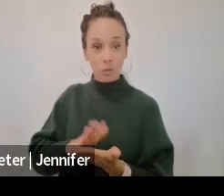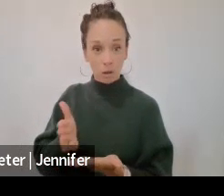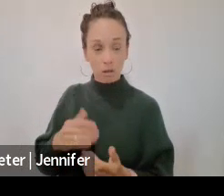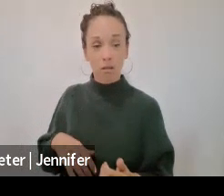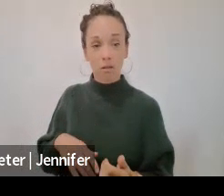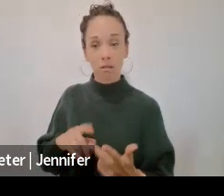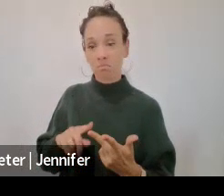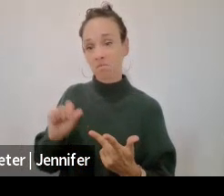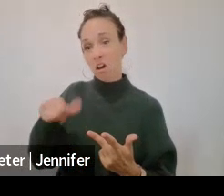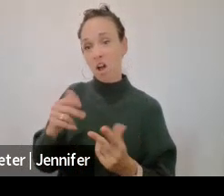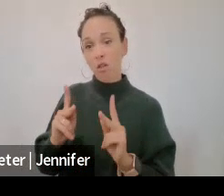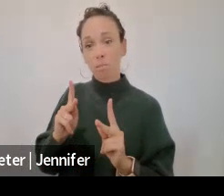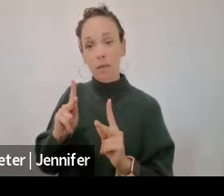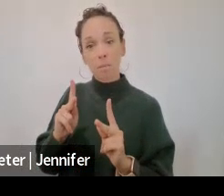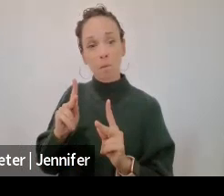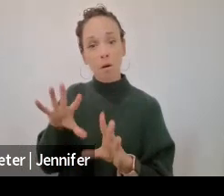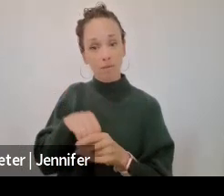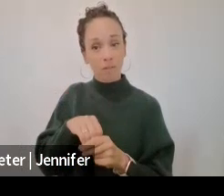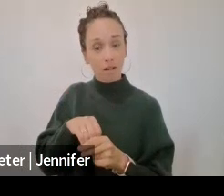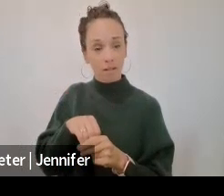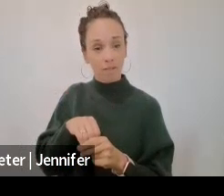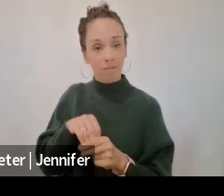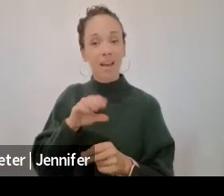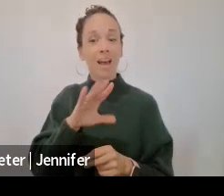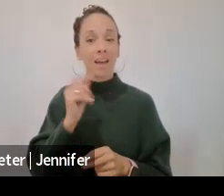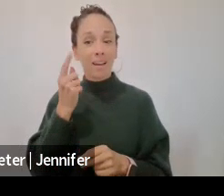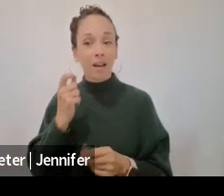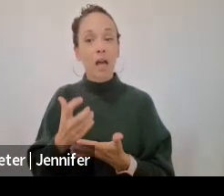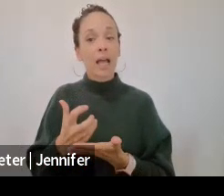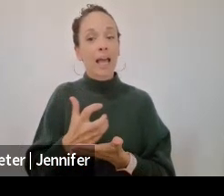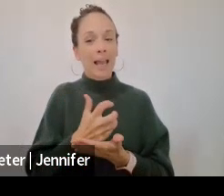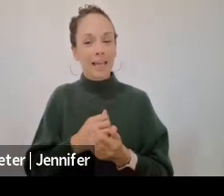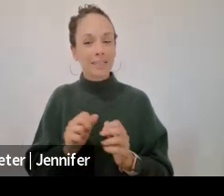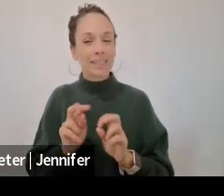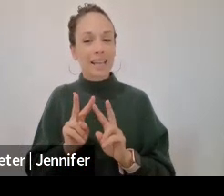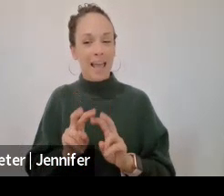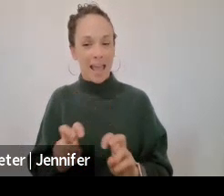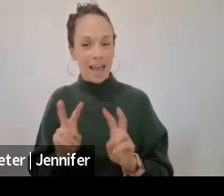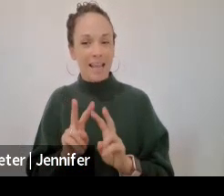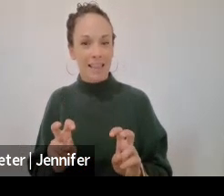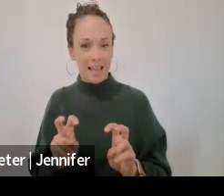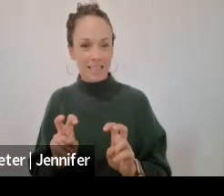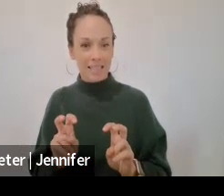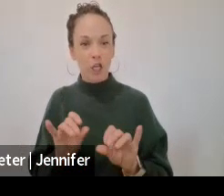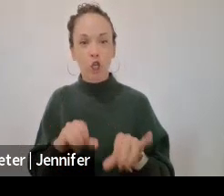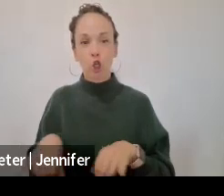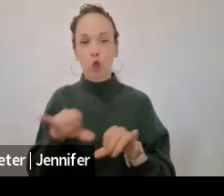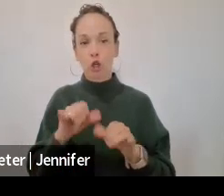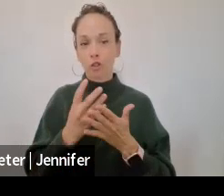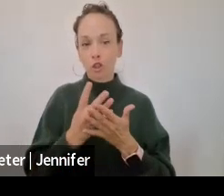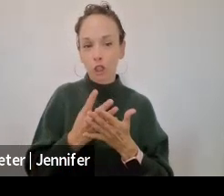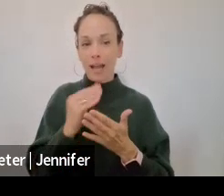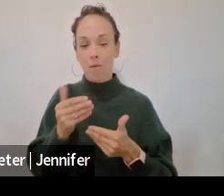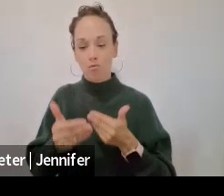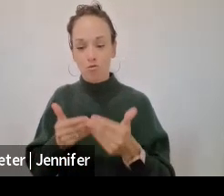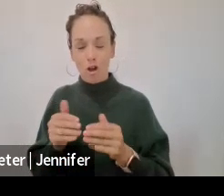to other stakeholders in collecting and analyzing and interpreting universal screening and progress monitoring data